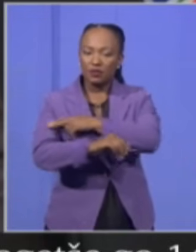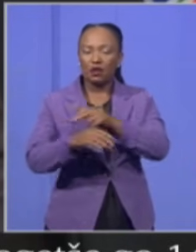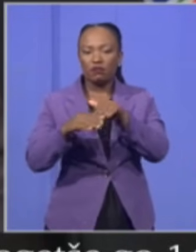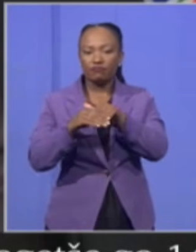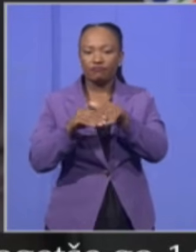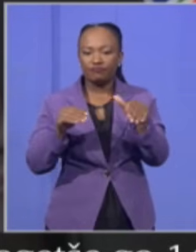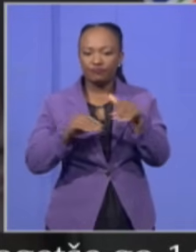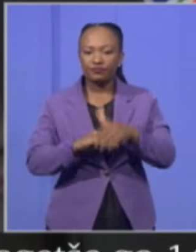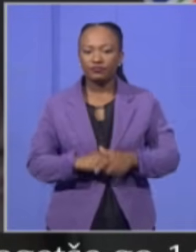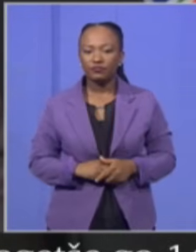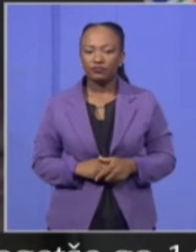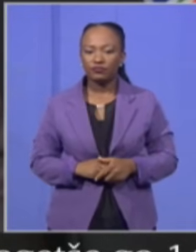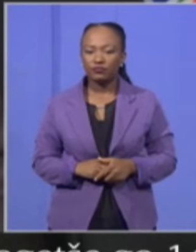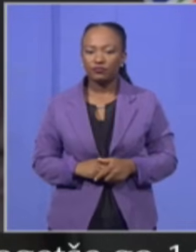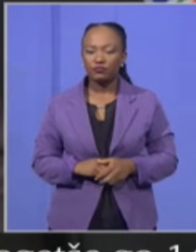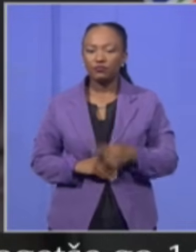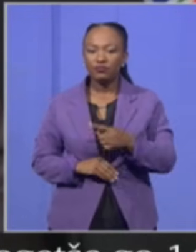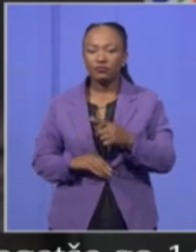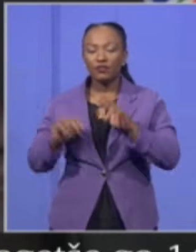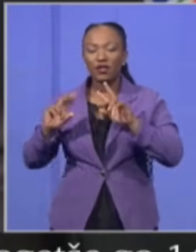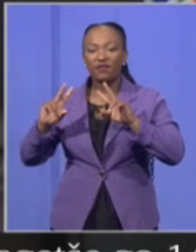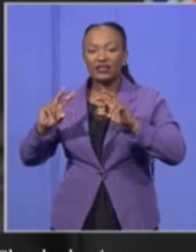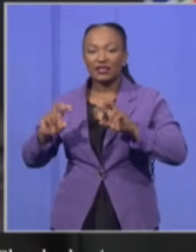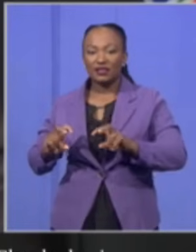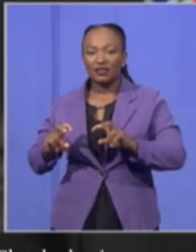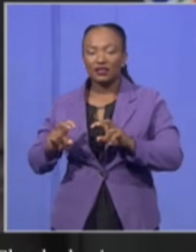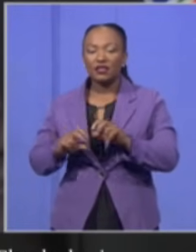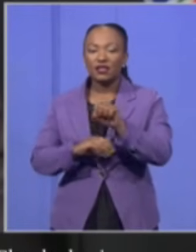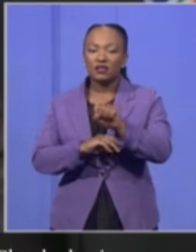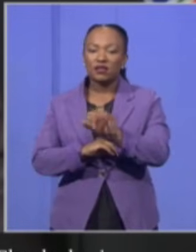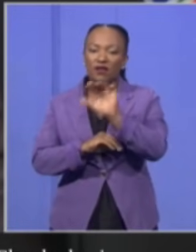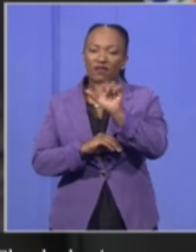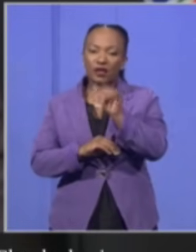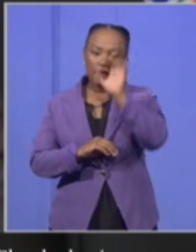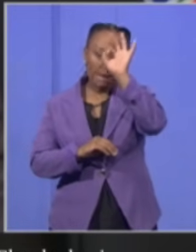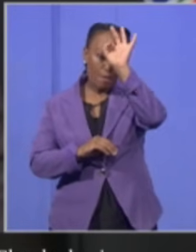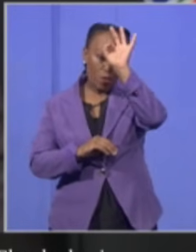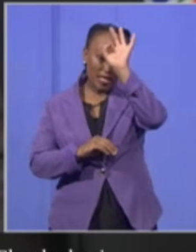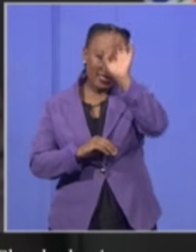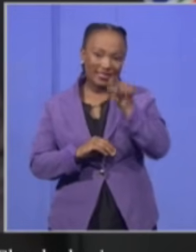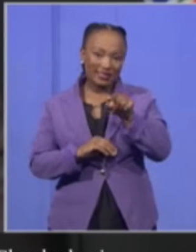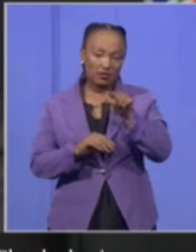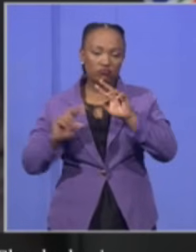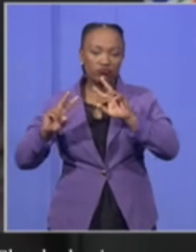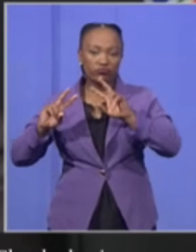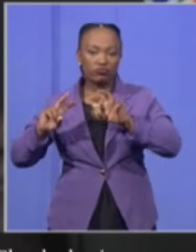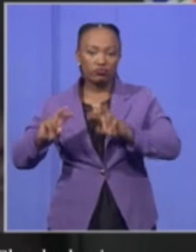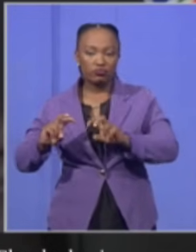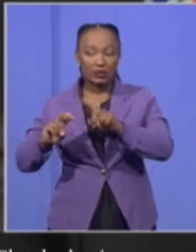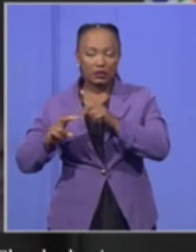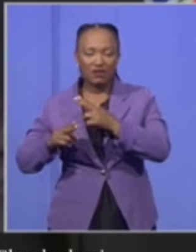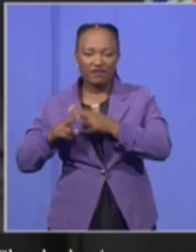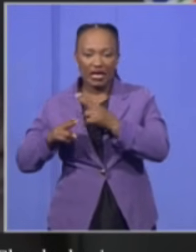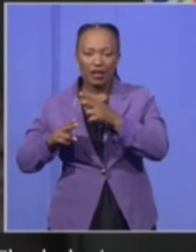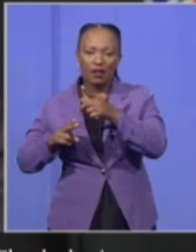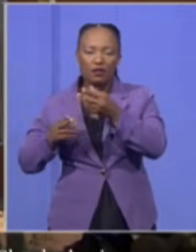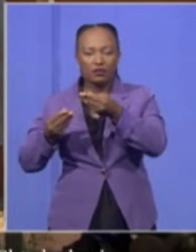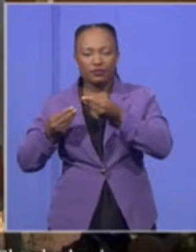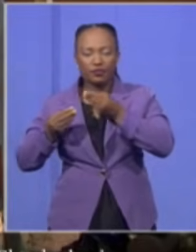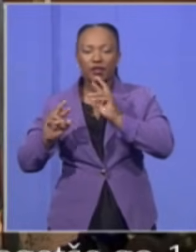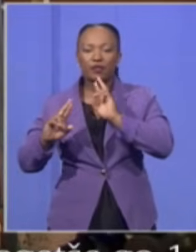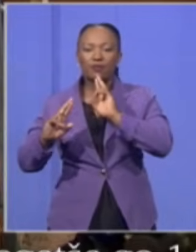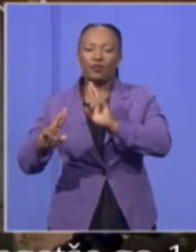investigation and the involvement of the South African Police Services will actually give a final